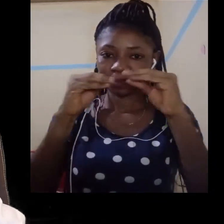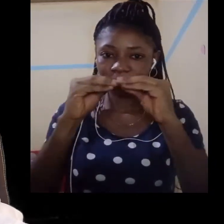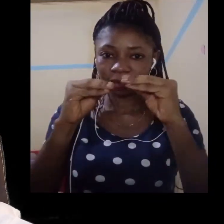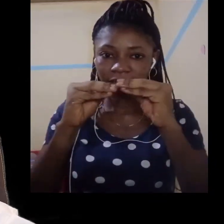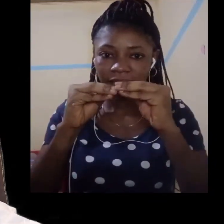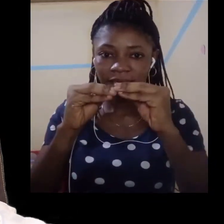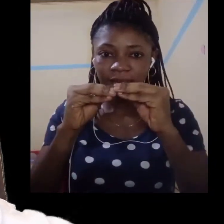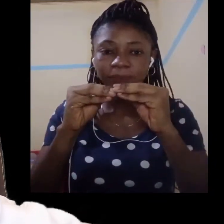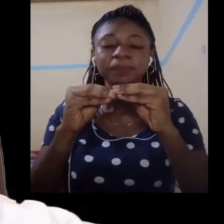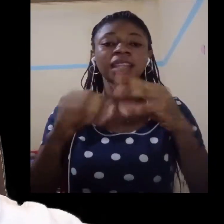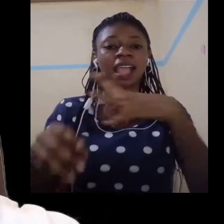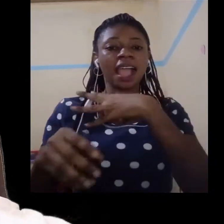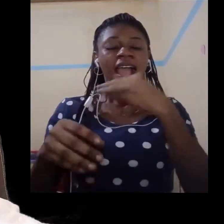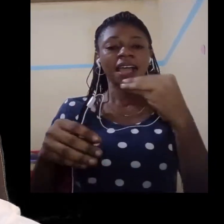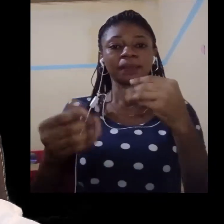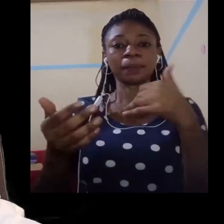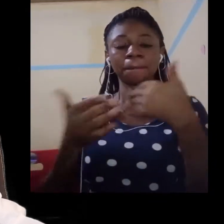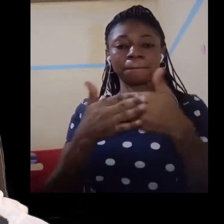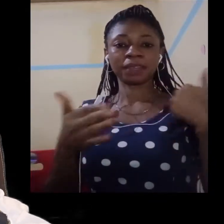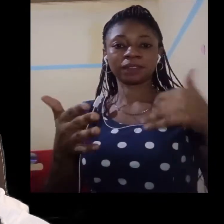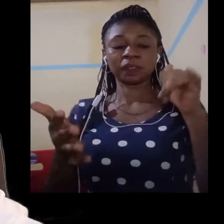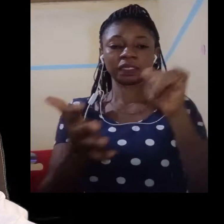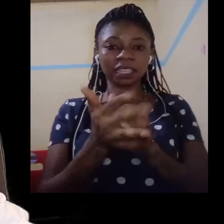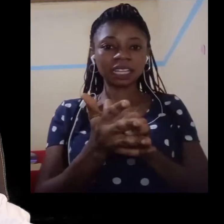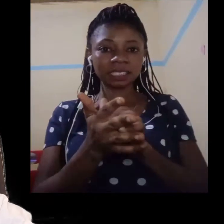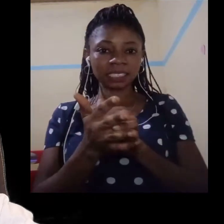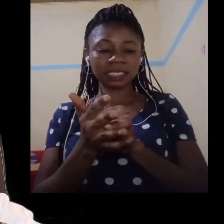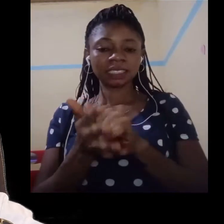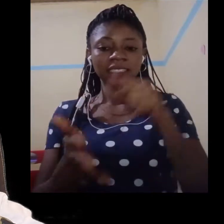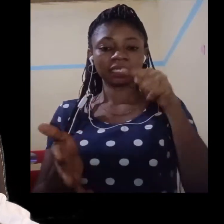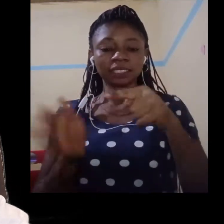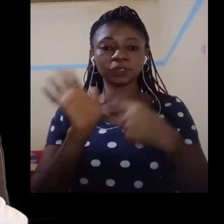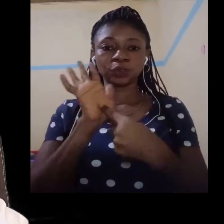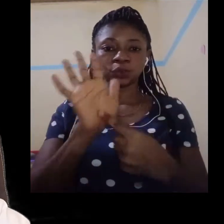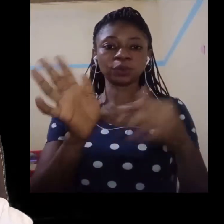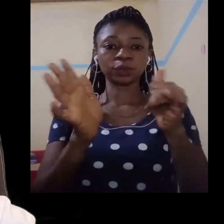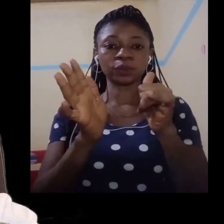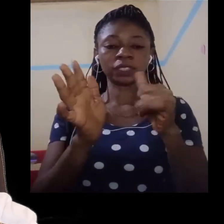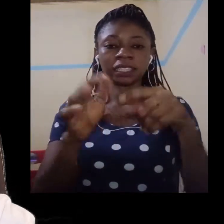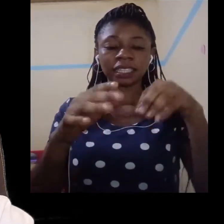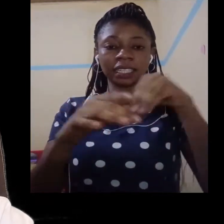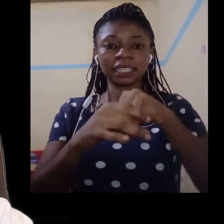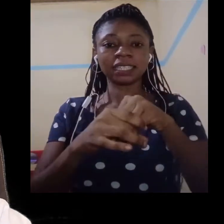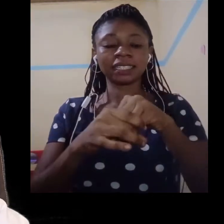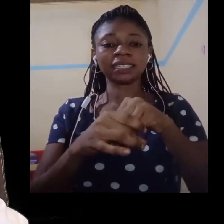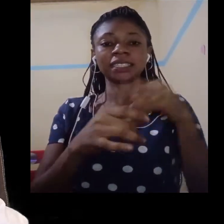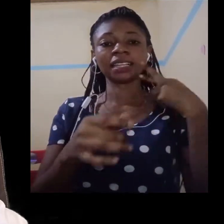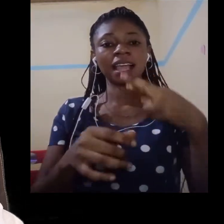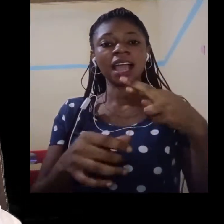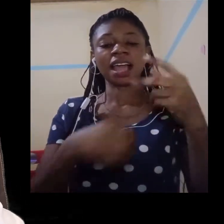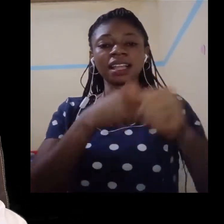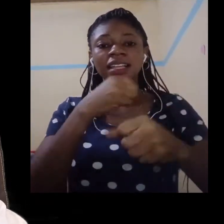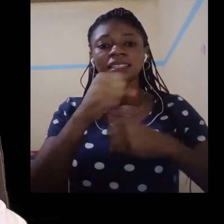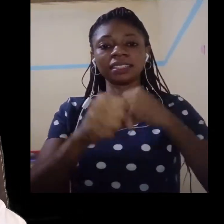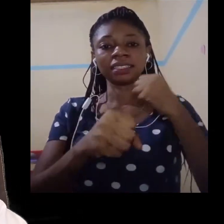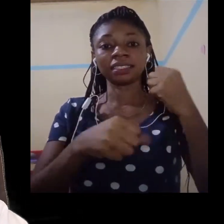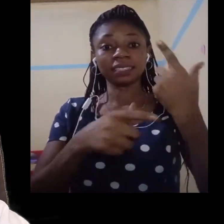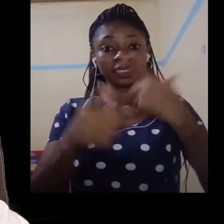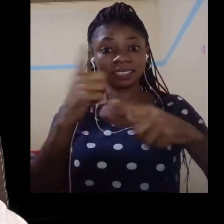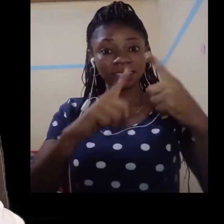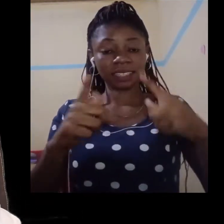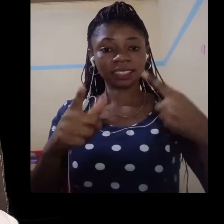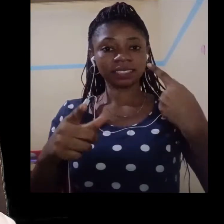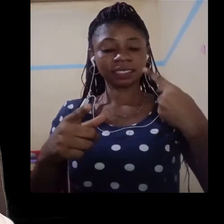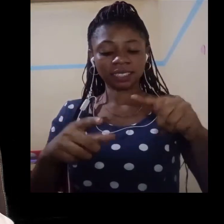way, is showing the year that she fell, the year that the